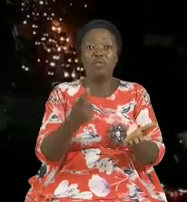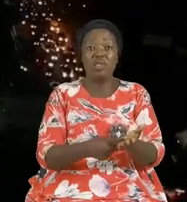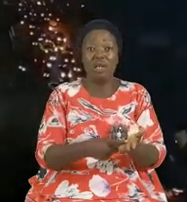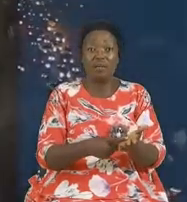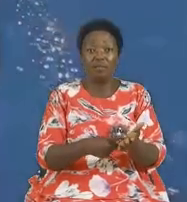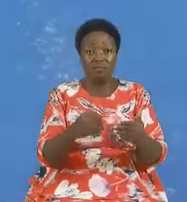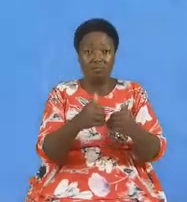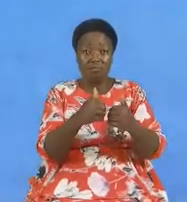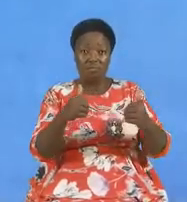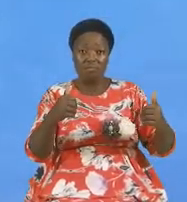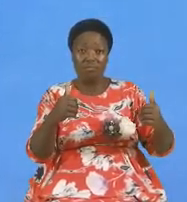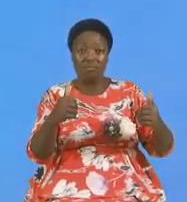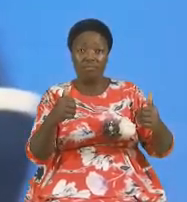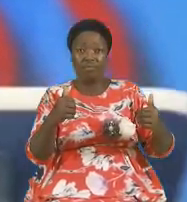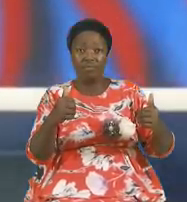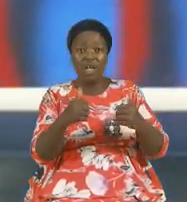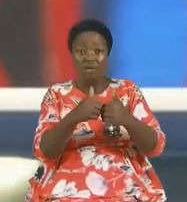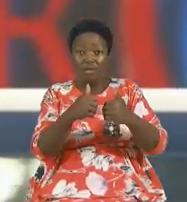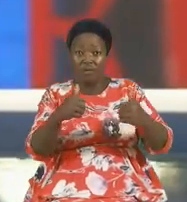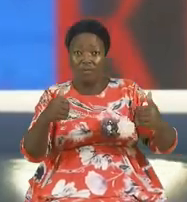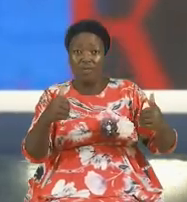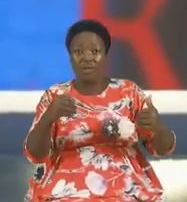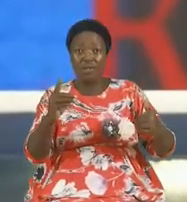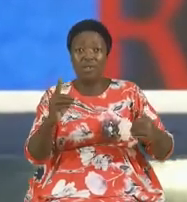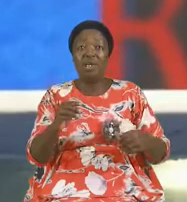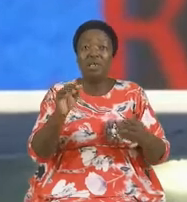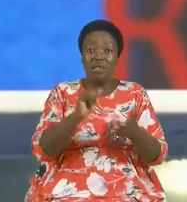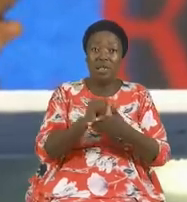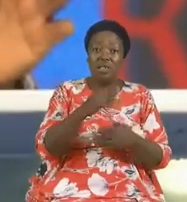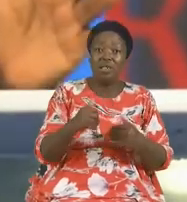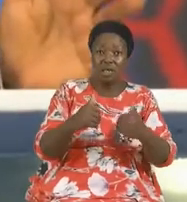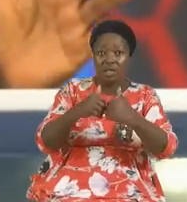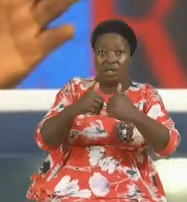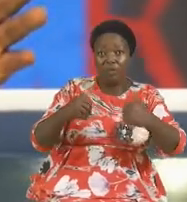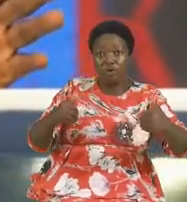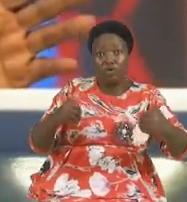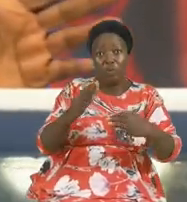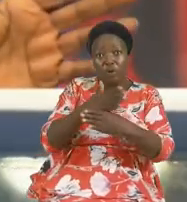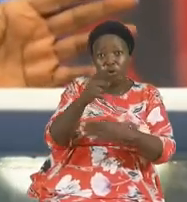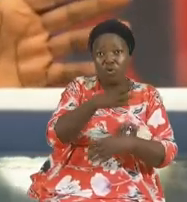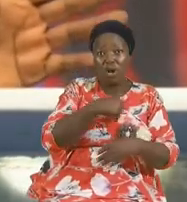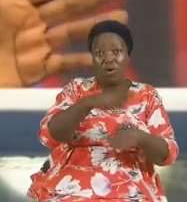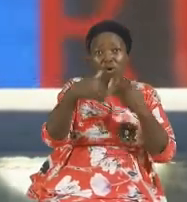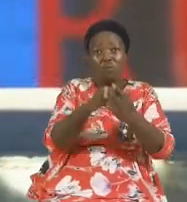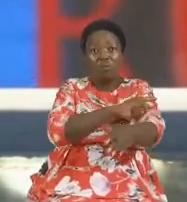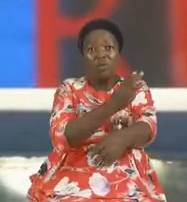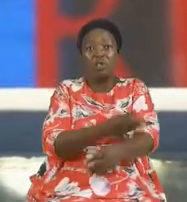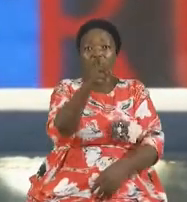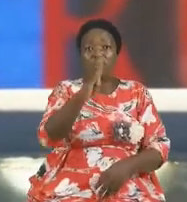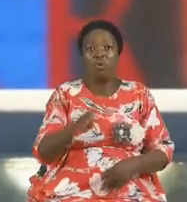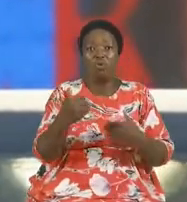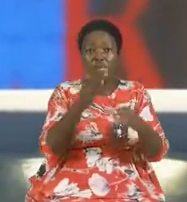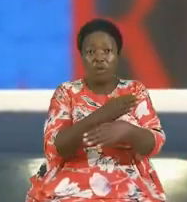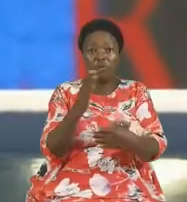you that were sometime alienated, separated, there's a